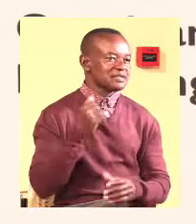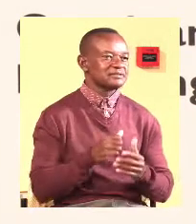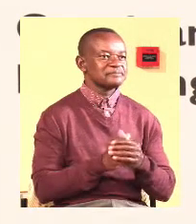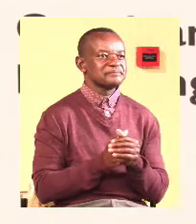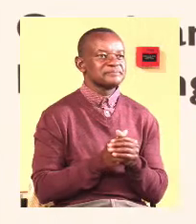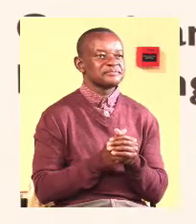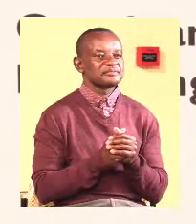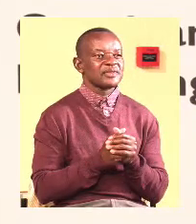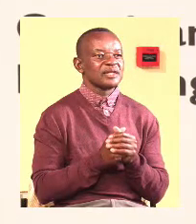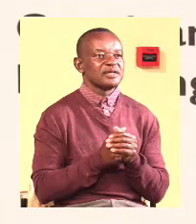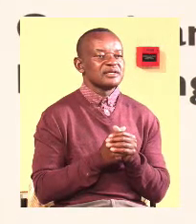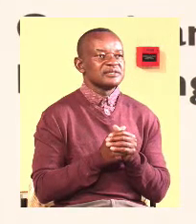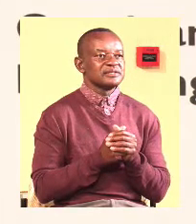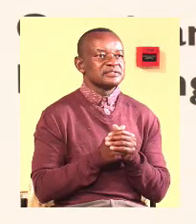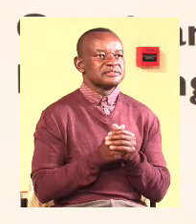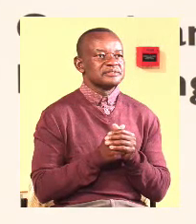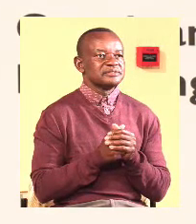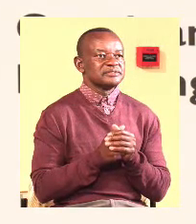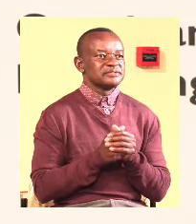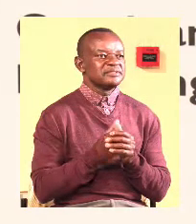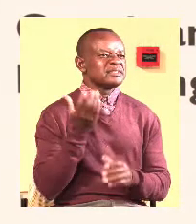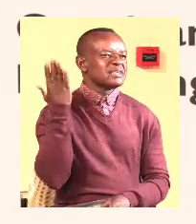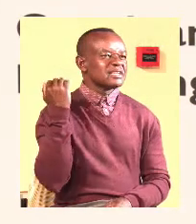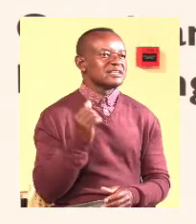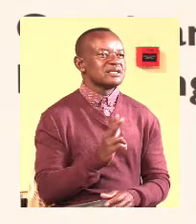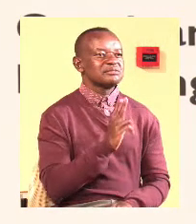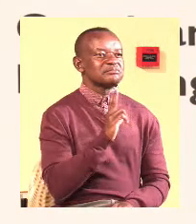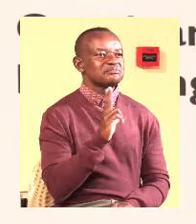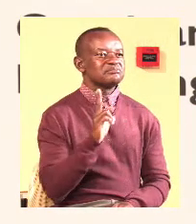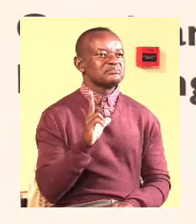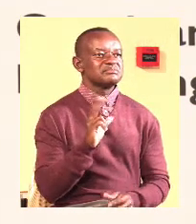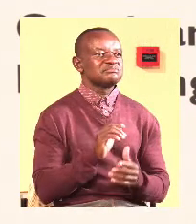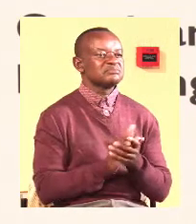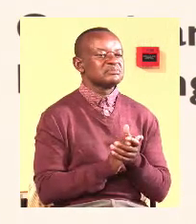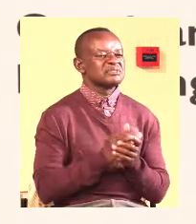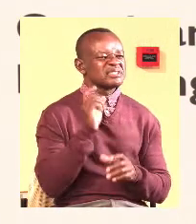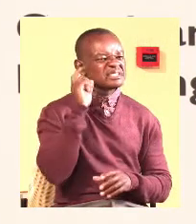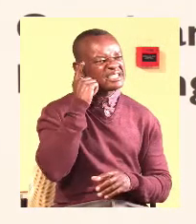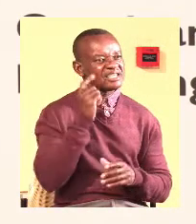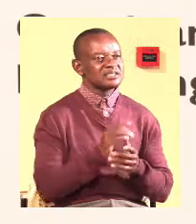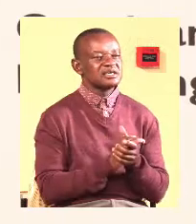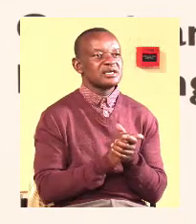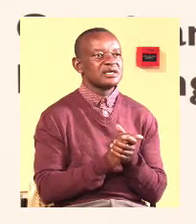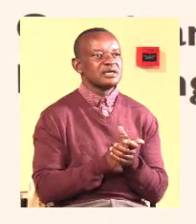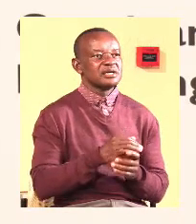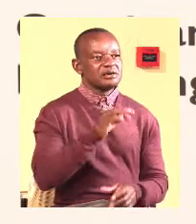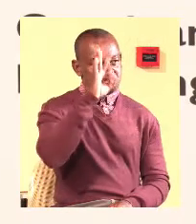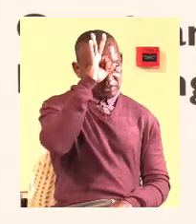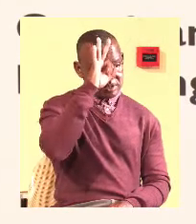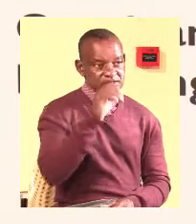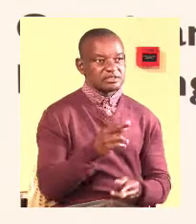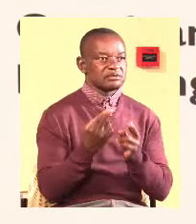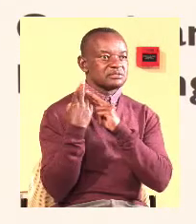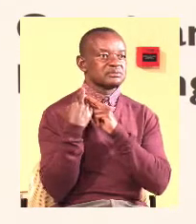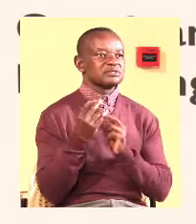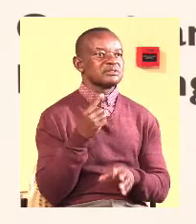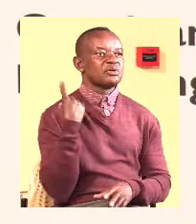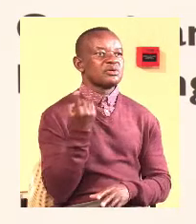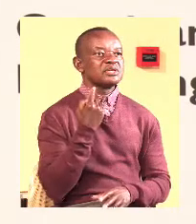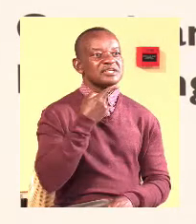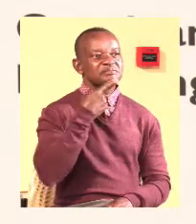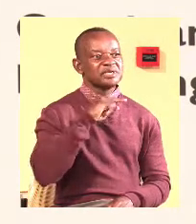the responsibility of men and women in uniform, but as it stands for now, the modern policing